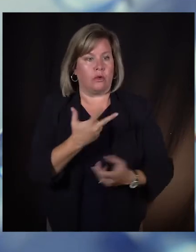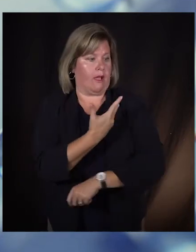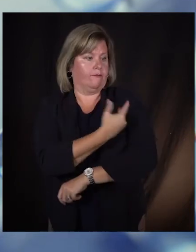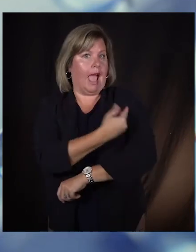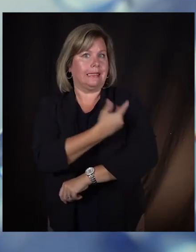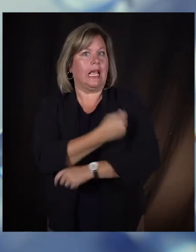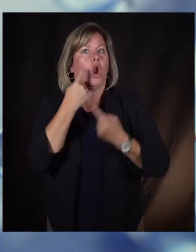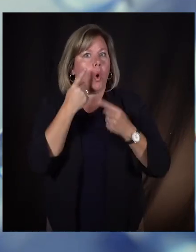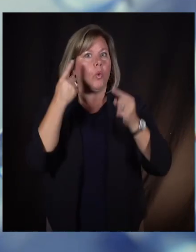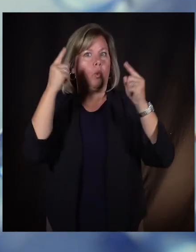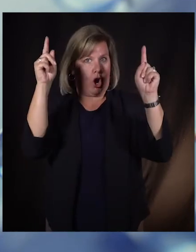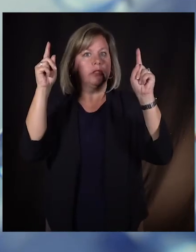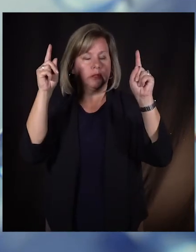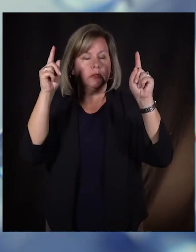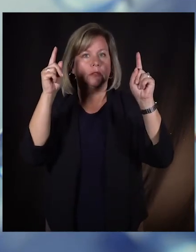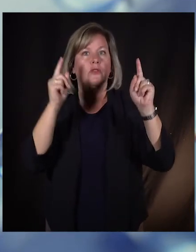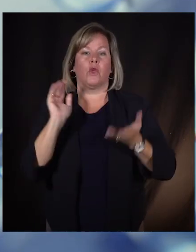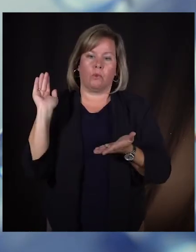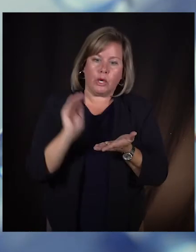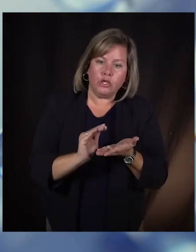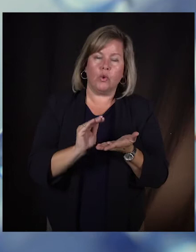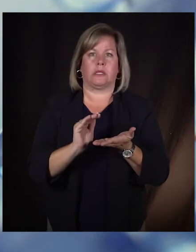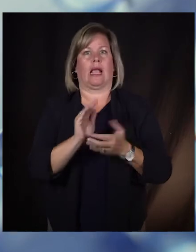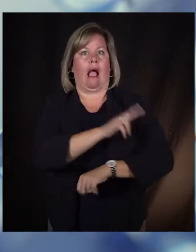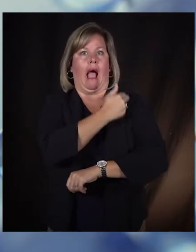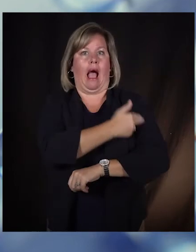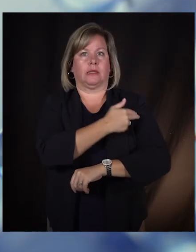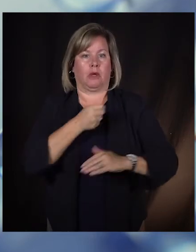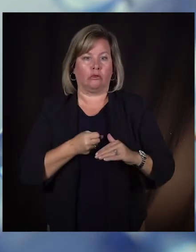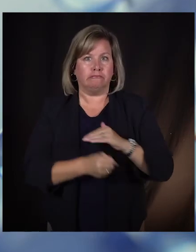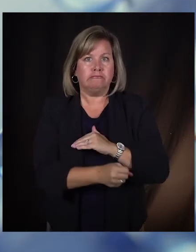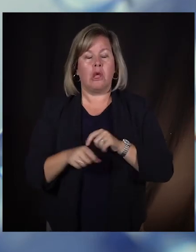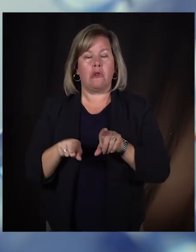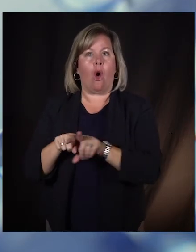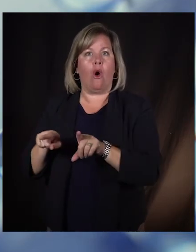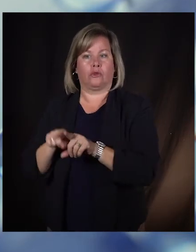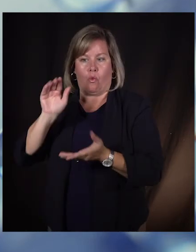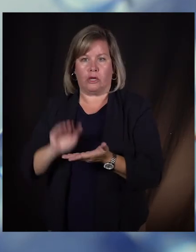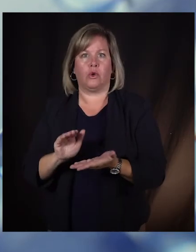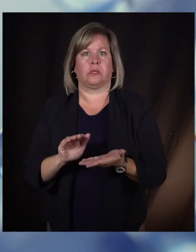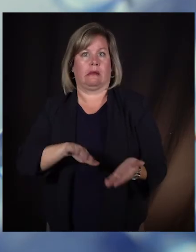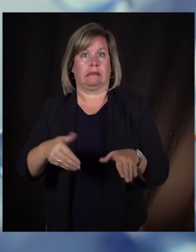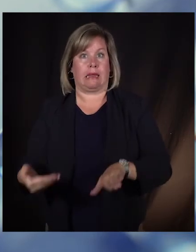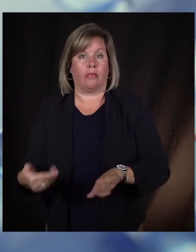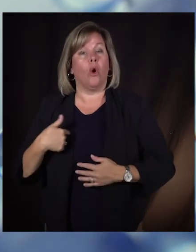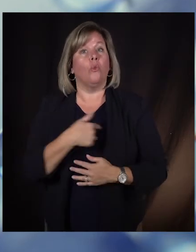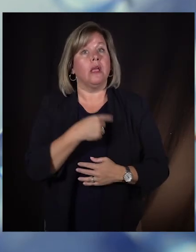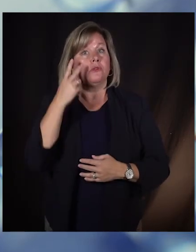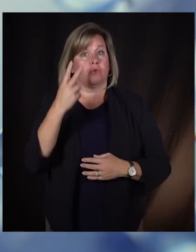of infection, of hospitalization, of illness and death. And what we saw statewide between August